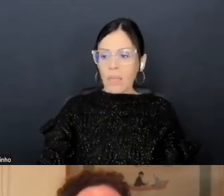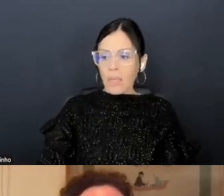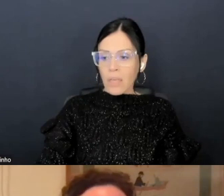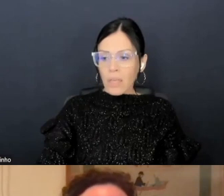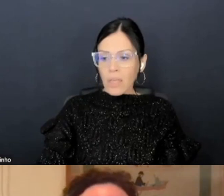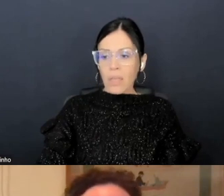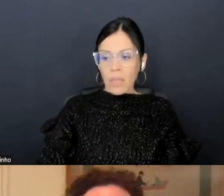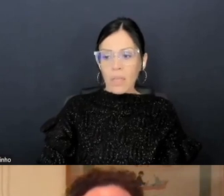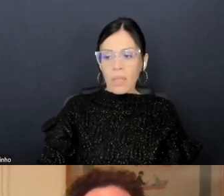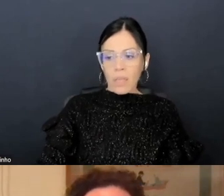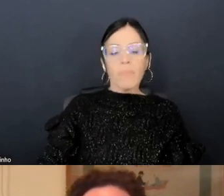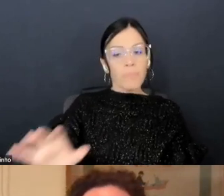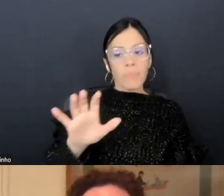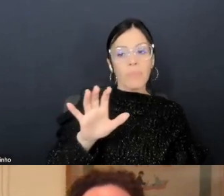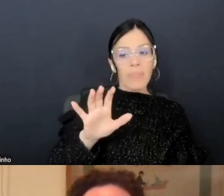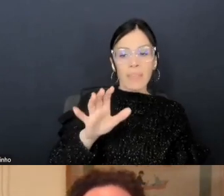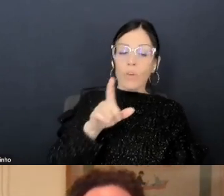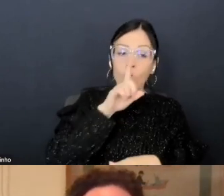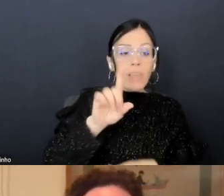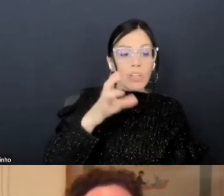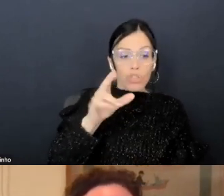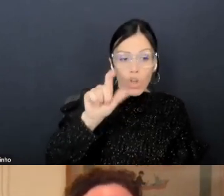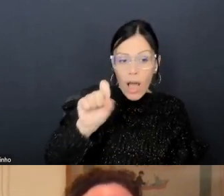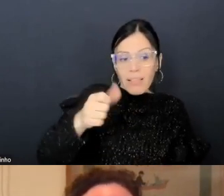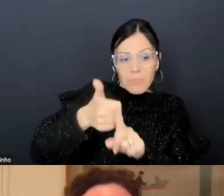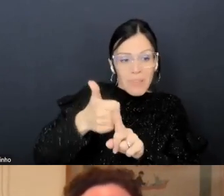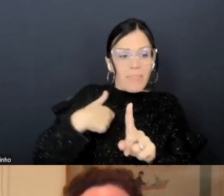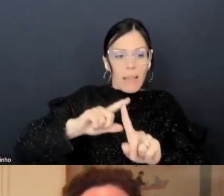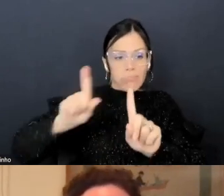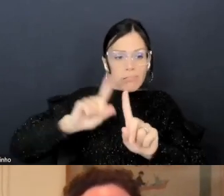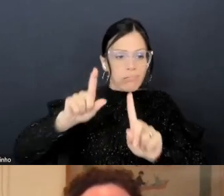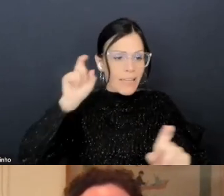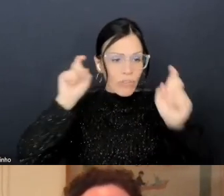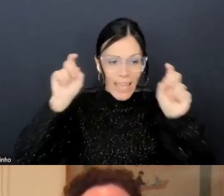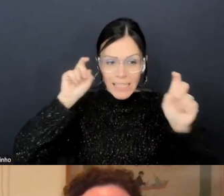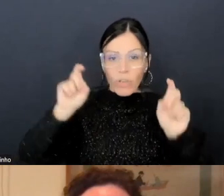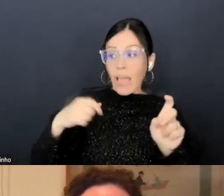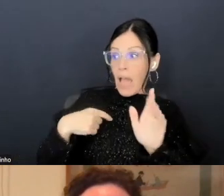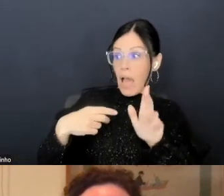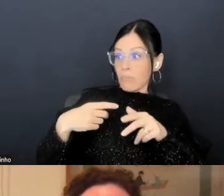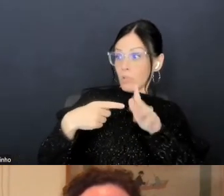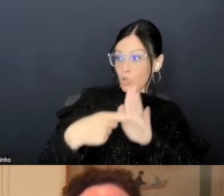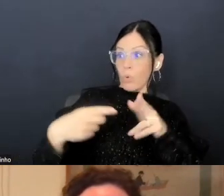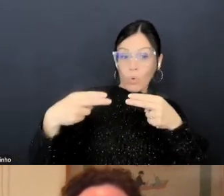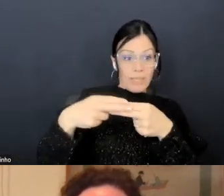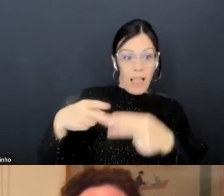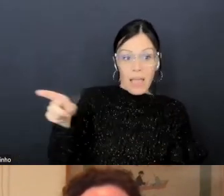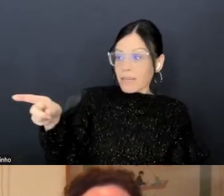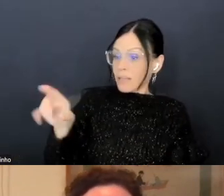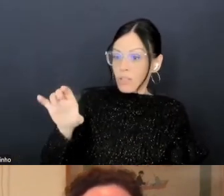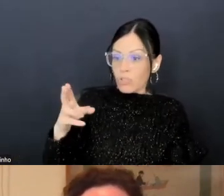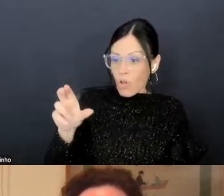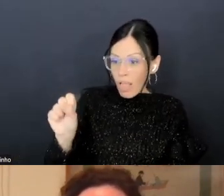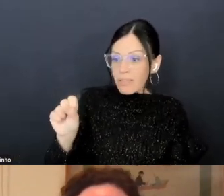charles endorsed various hearing aids throughout his life and on this slide i have a picture of charles on the